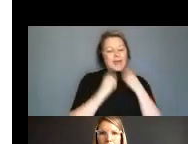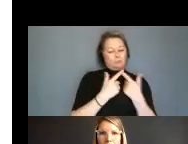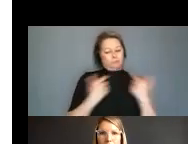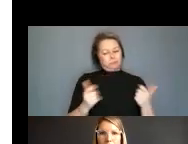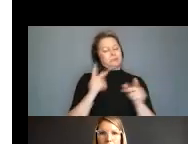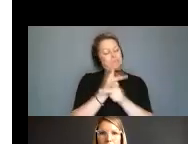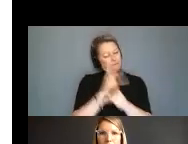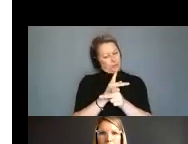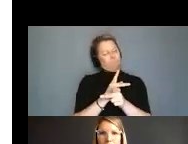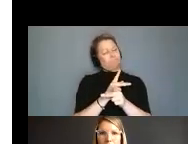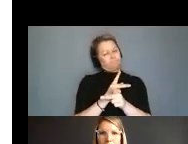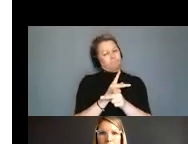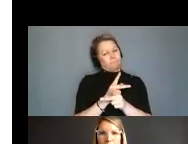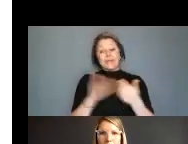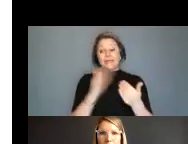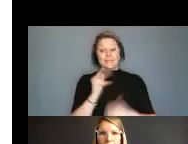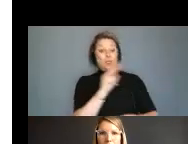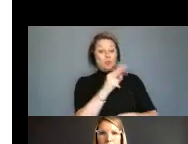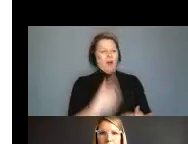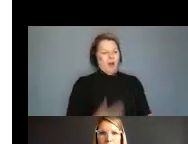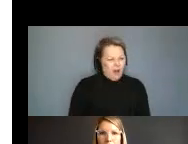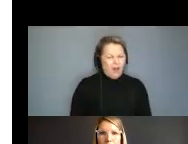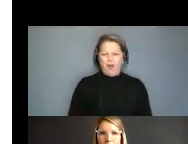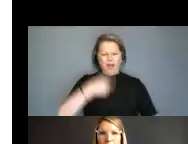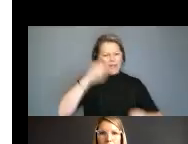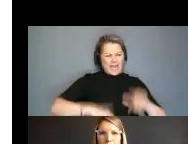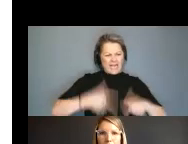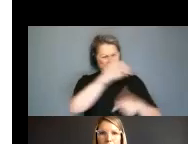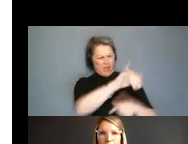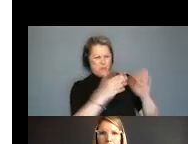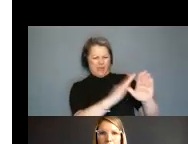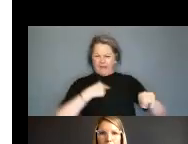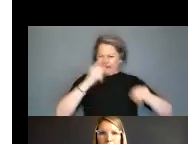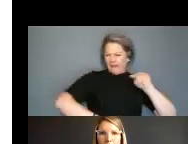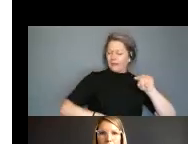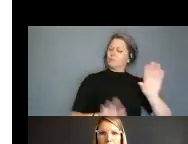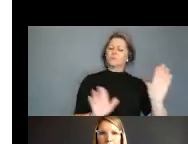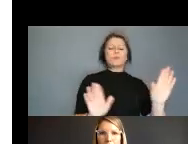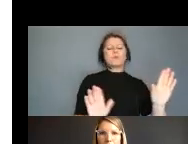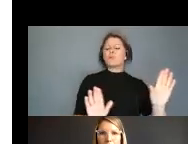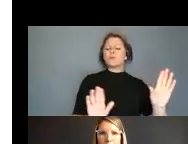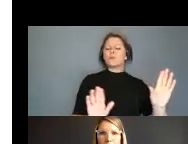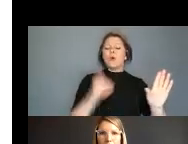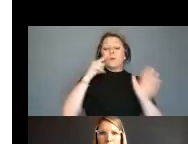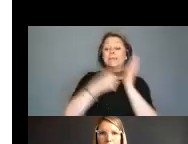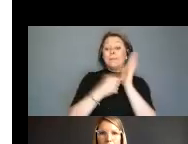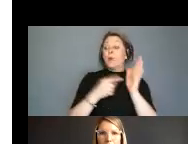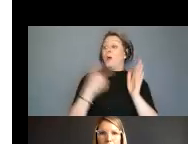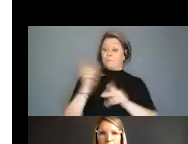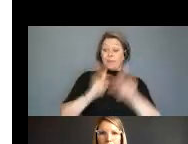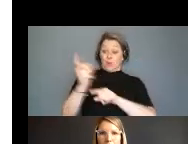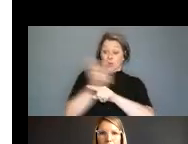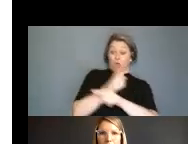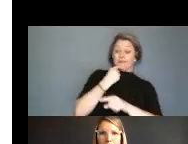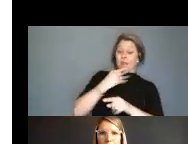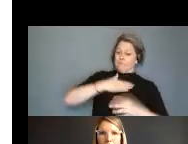another person and say, like, I would never live like that. And we get calls from adult protection, like, my neighbor is doing this, this, and this.